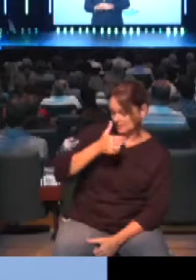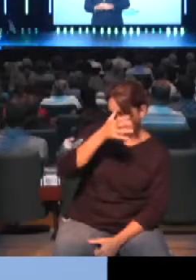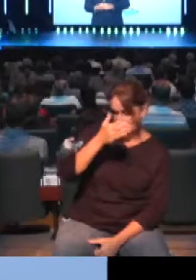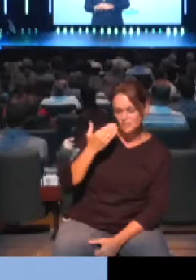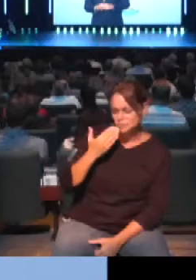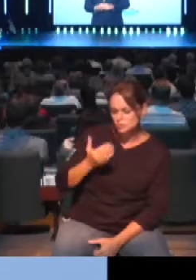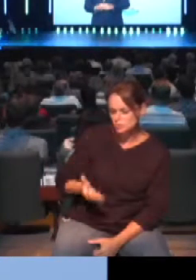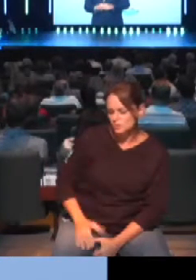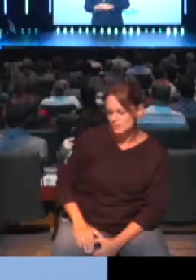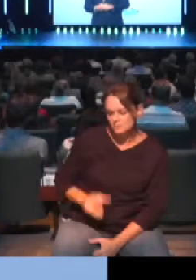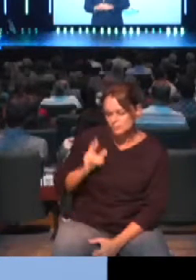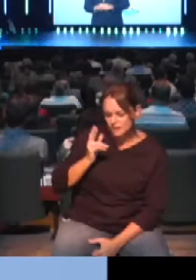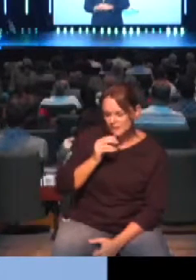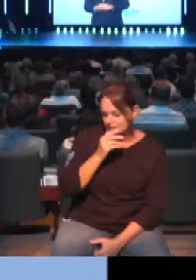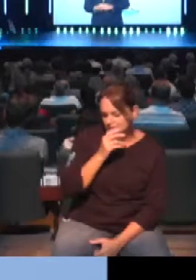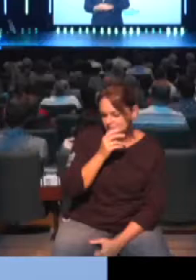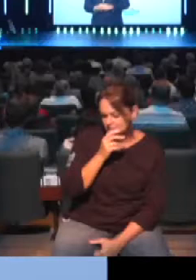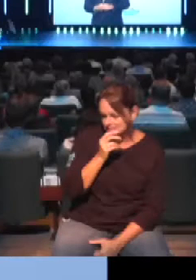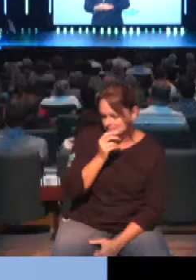don't know.